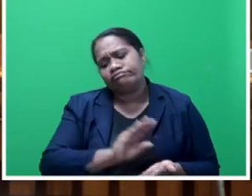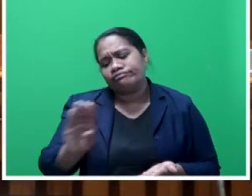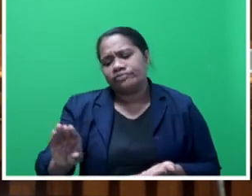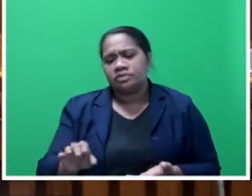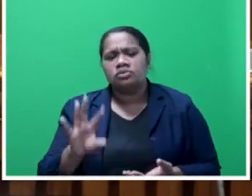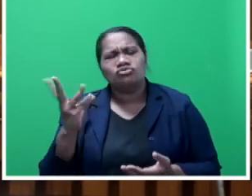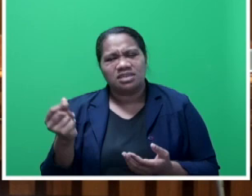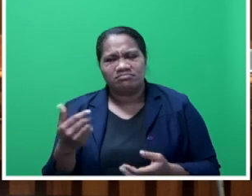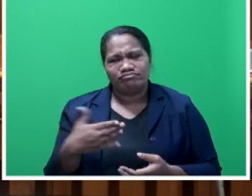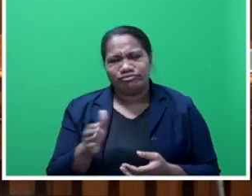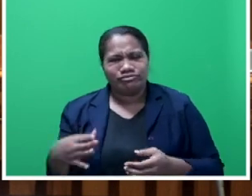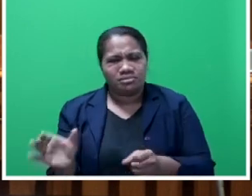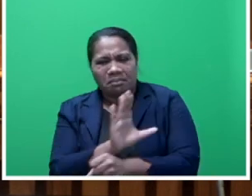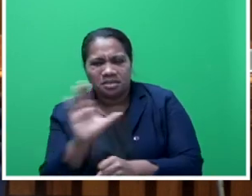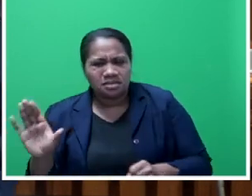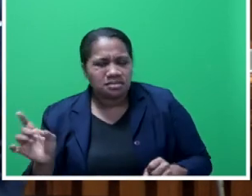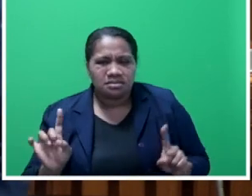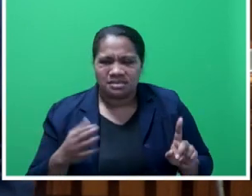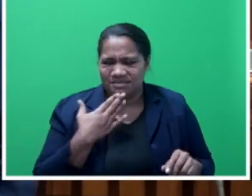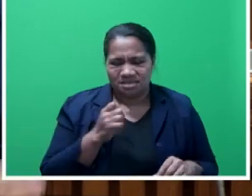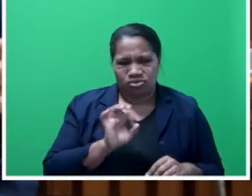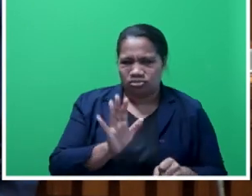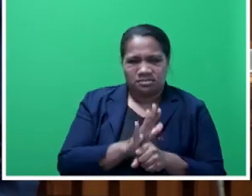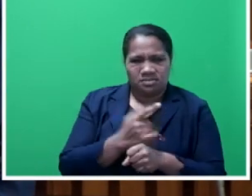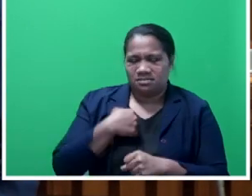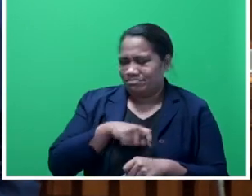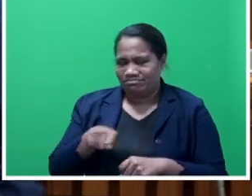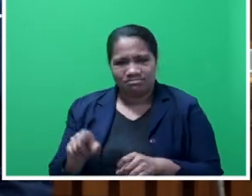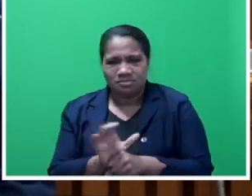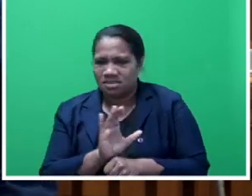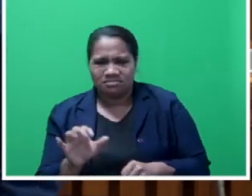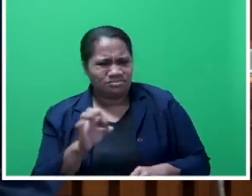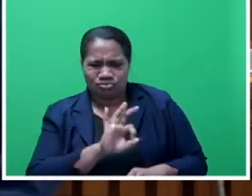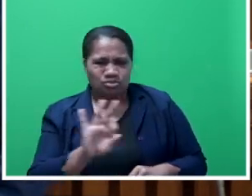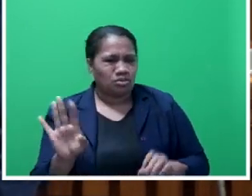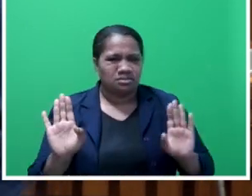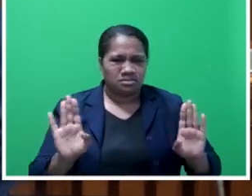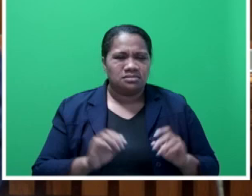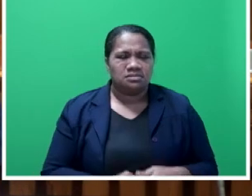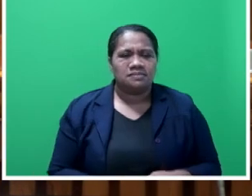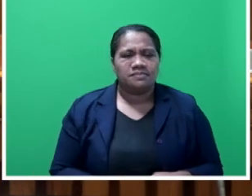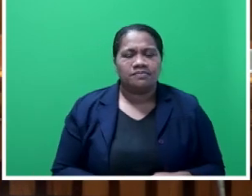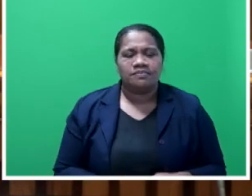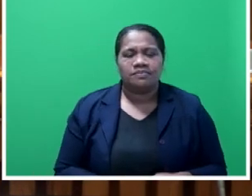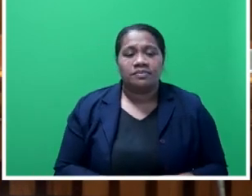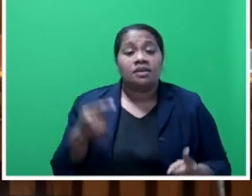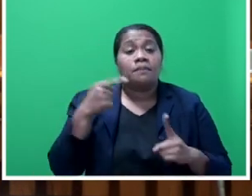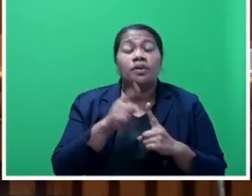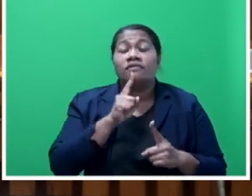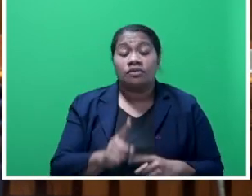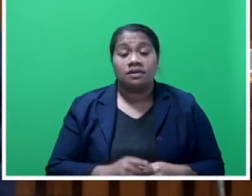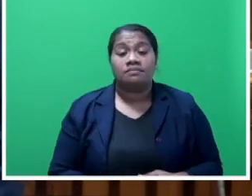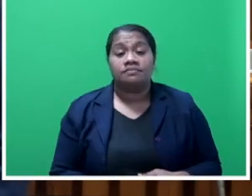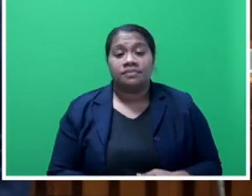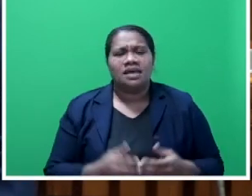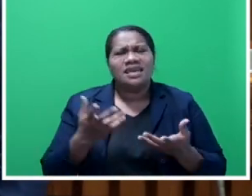company. Please don't make out Fiji Airways to be some dodgy company. It is not. It is our national carrier. It carries our